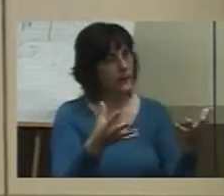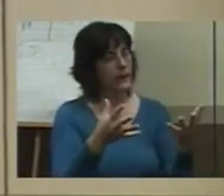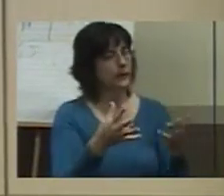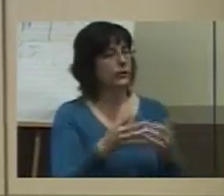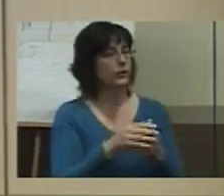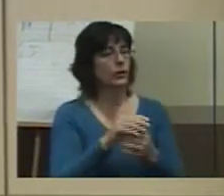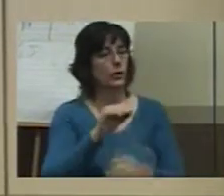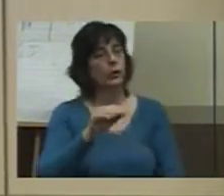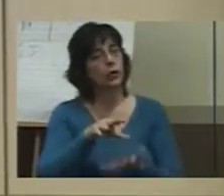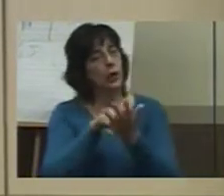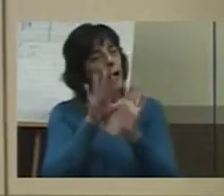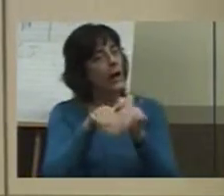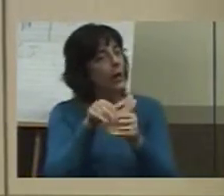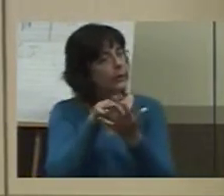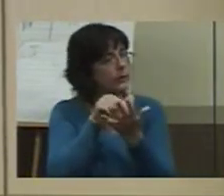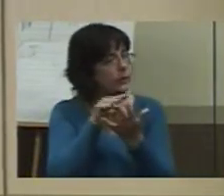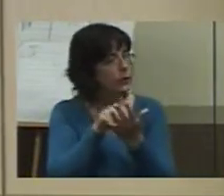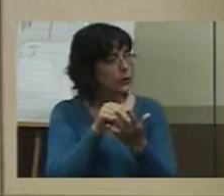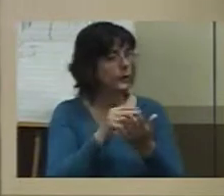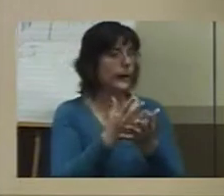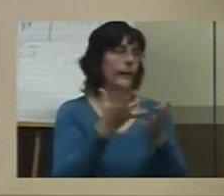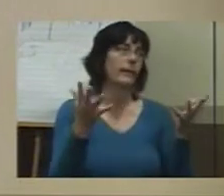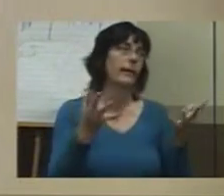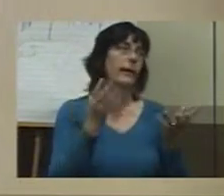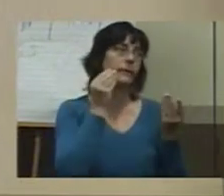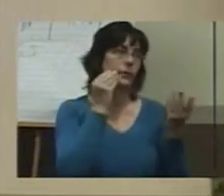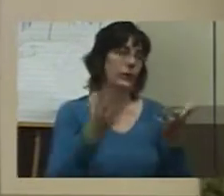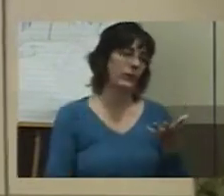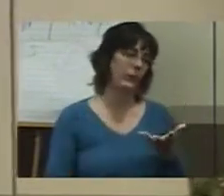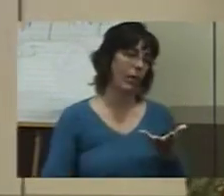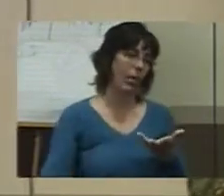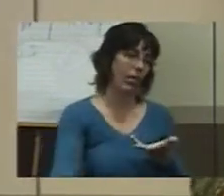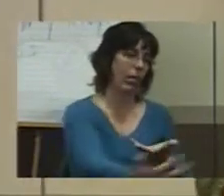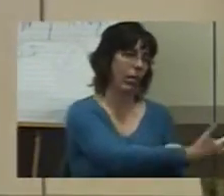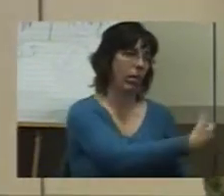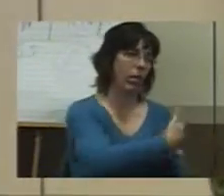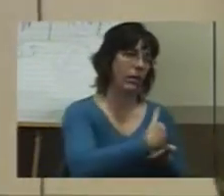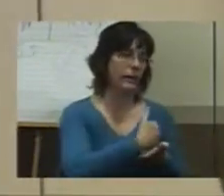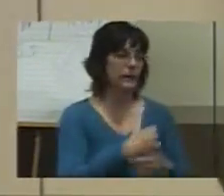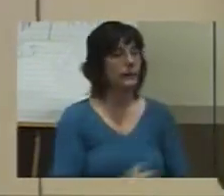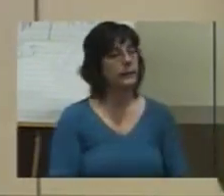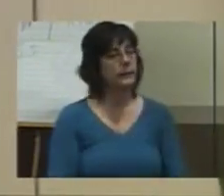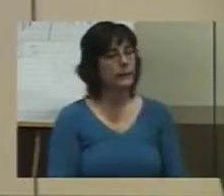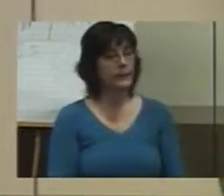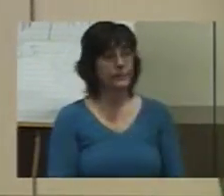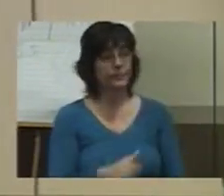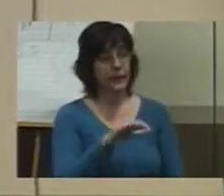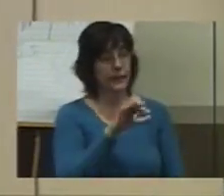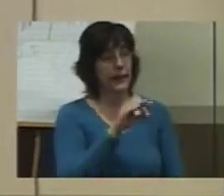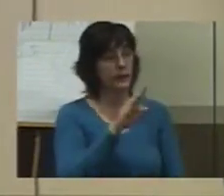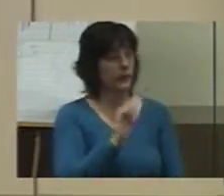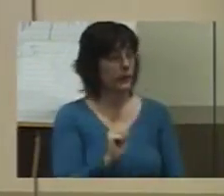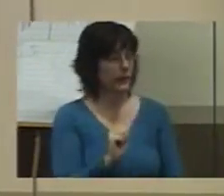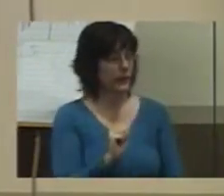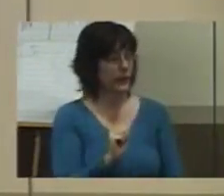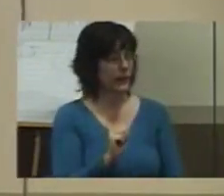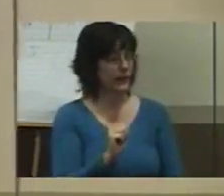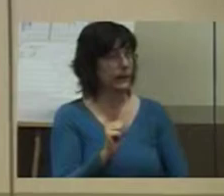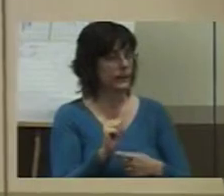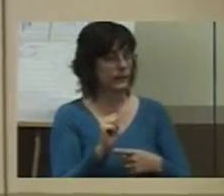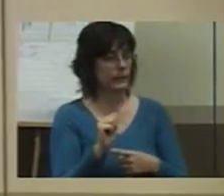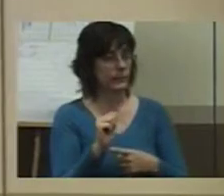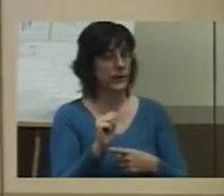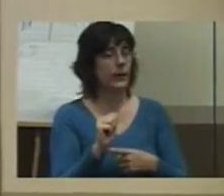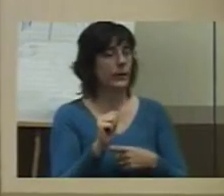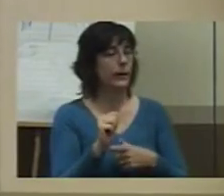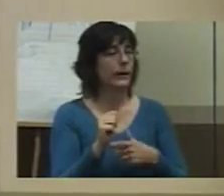on learning styles. Lots of information to gather. And the FBA part of this